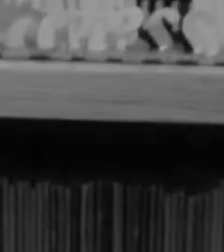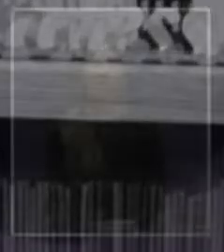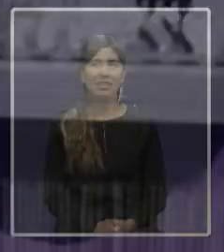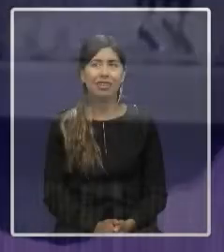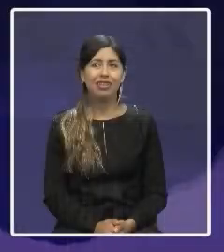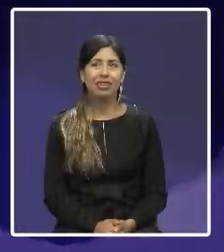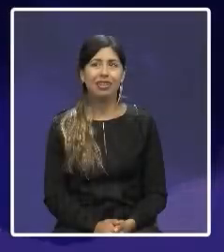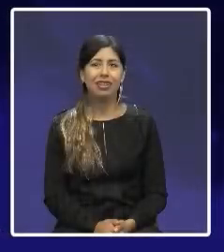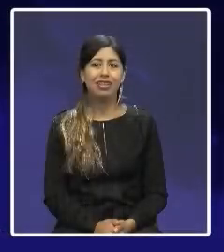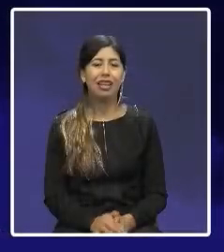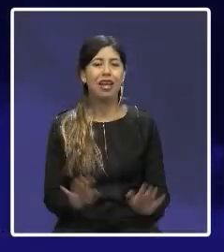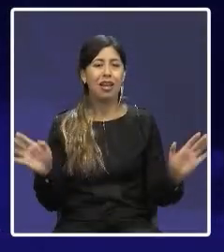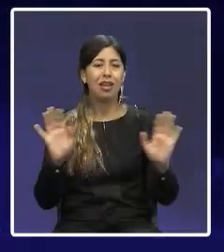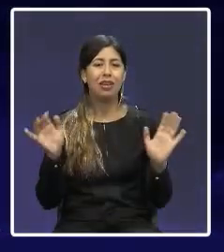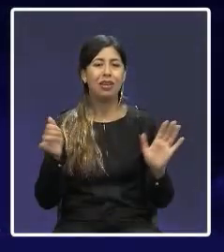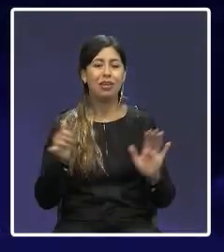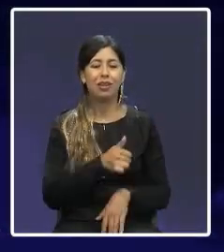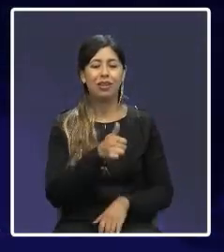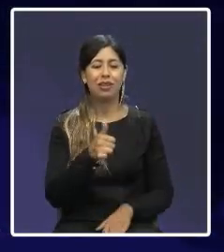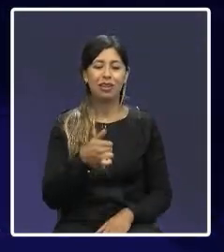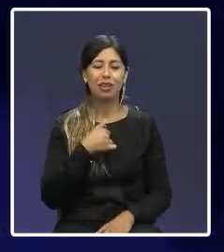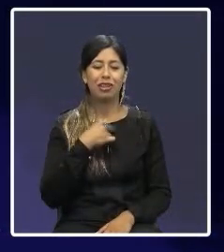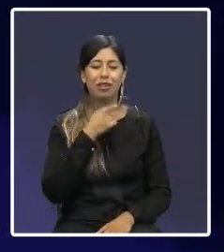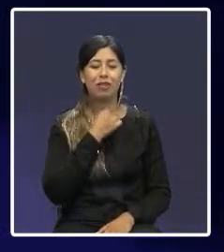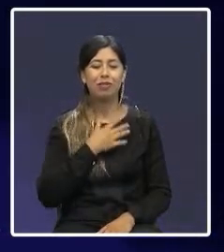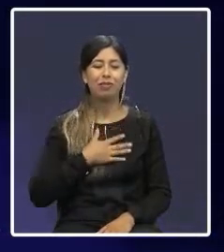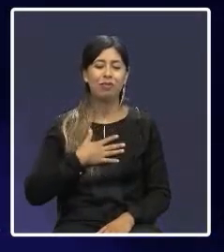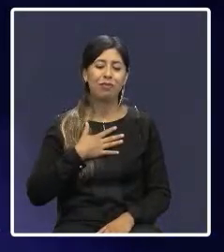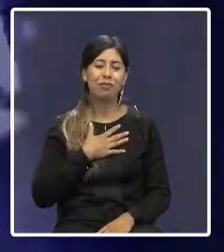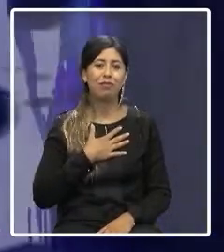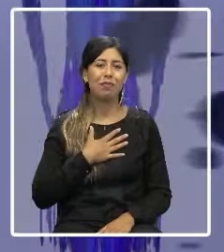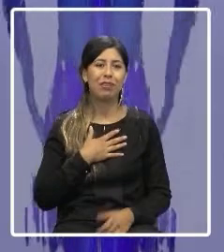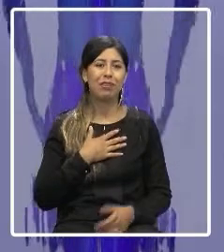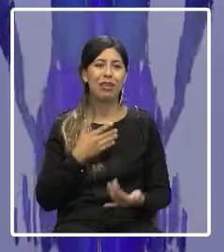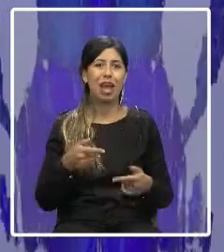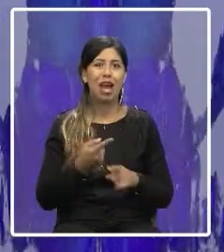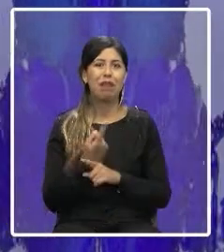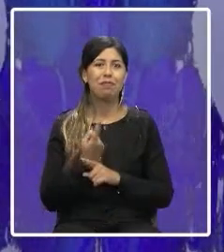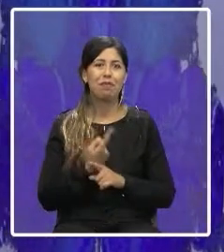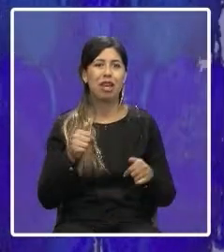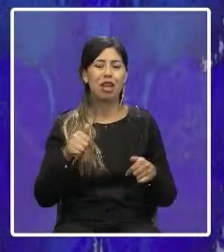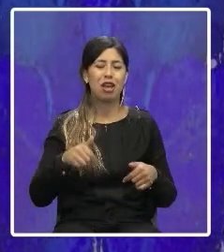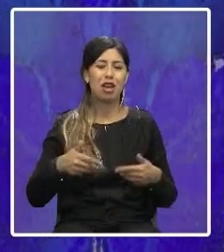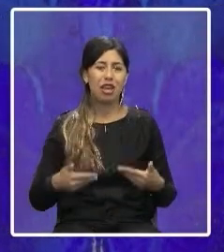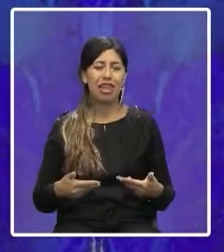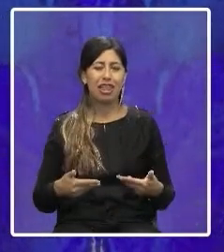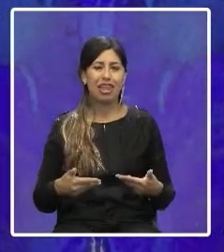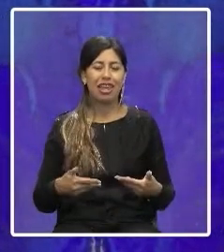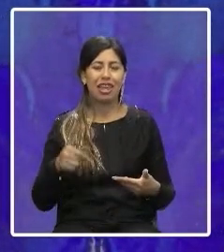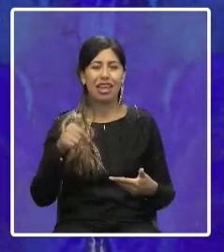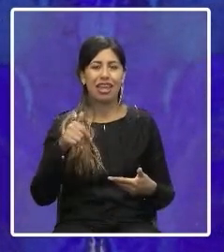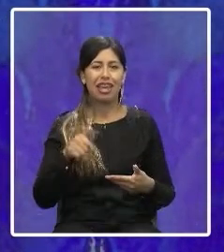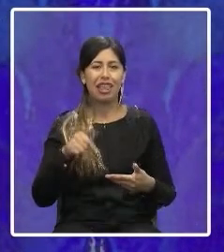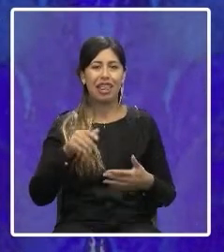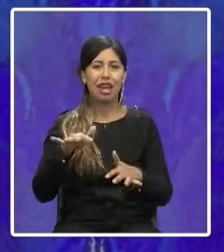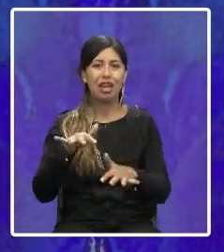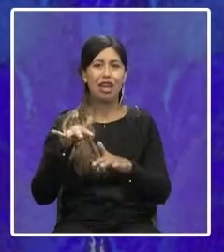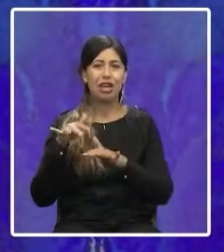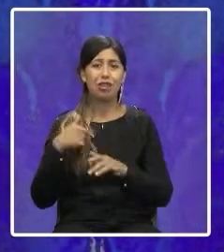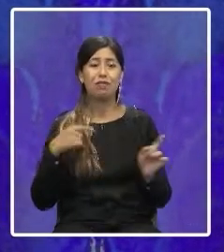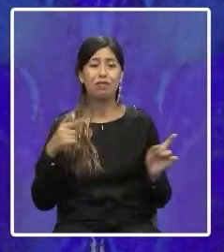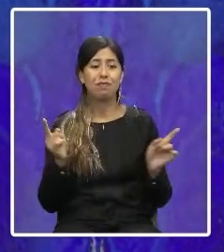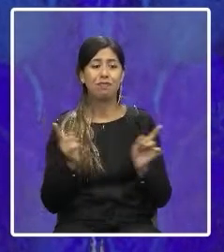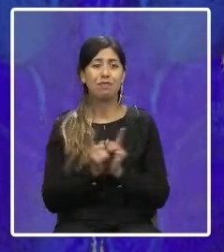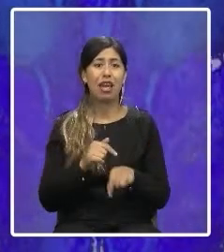Delighted to be talking here today at this Congress. I'm going to briefly, and I've obviously only got 15 minutes, talk about what I call technological